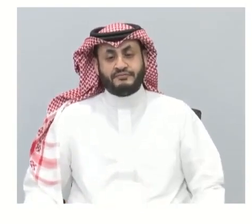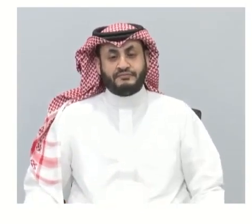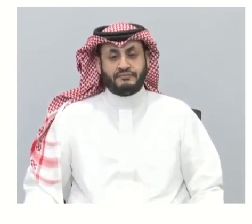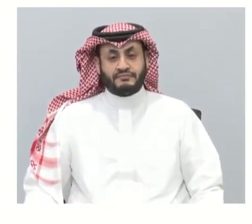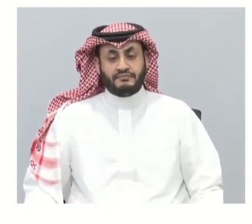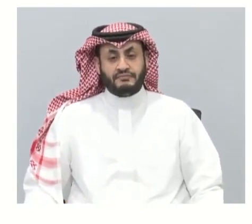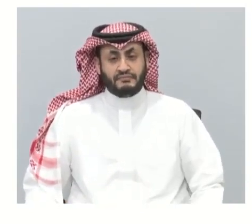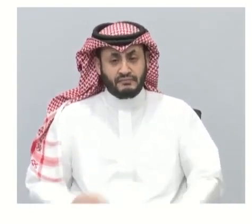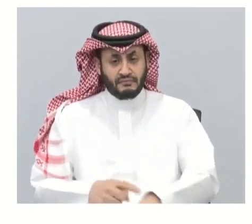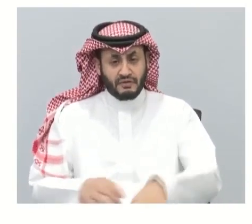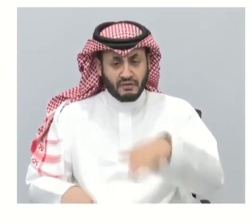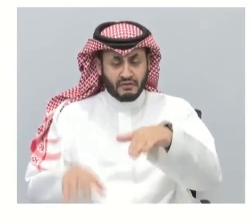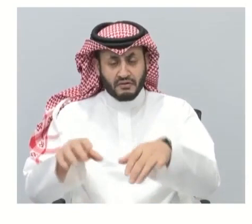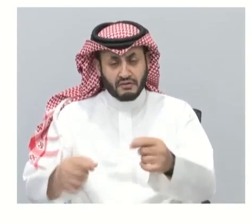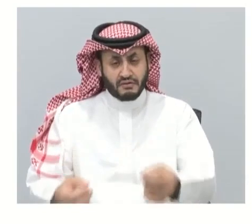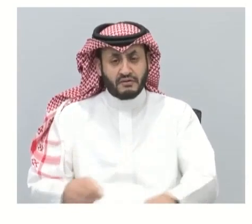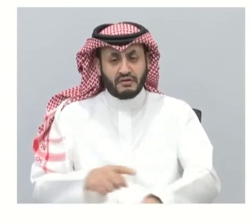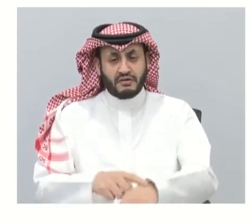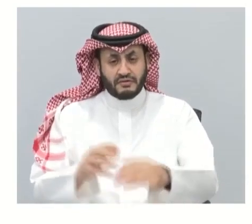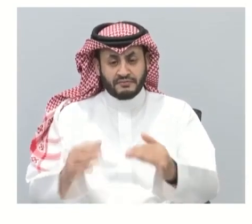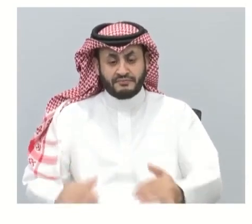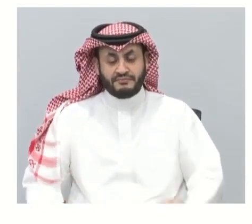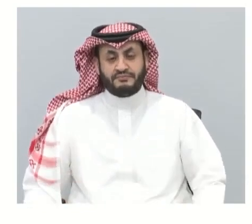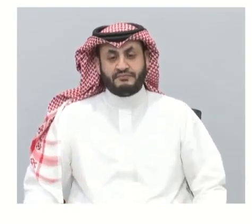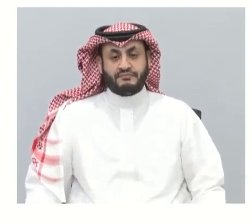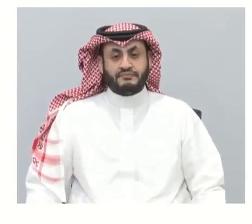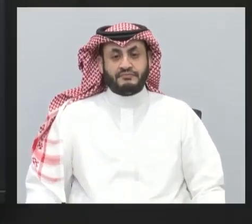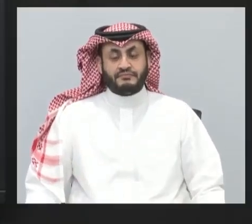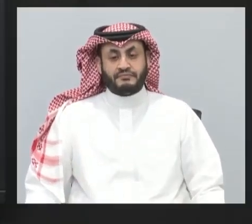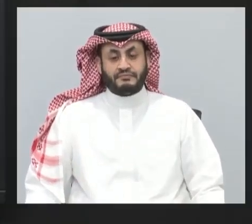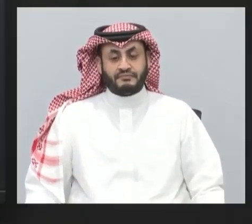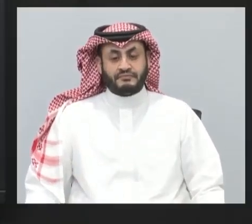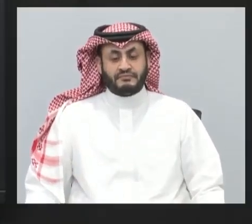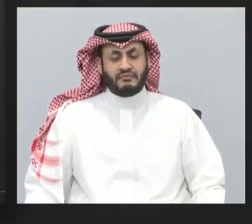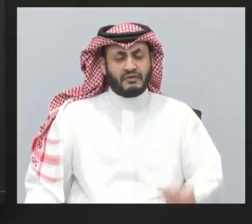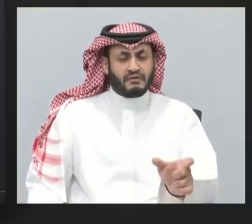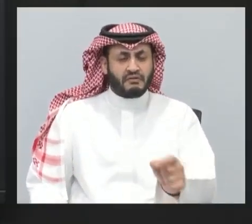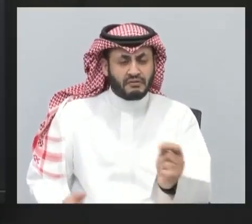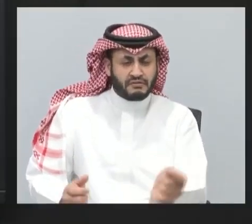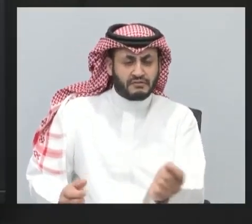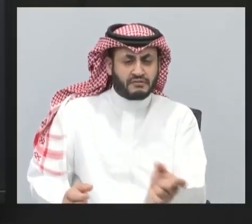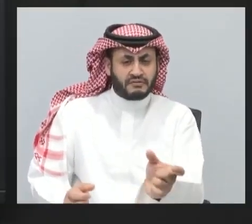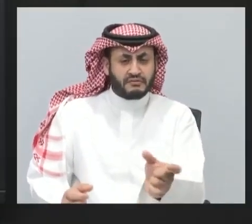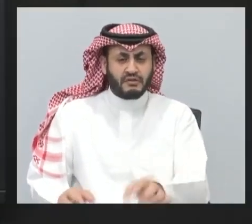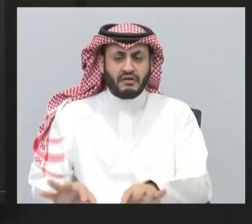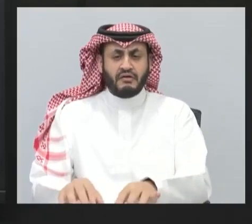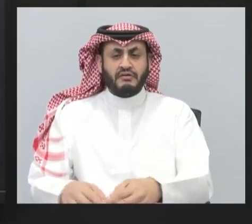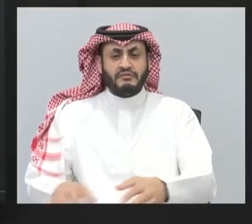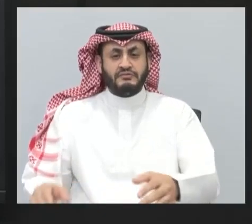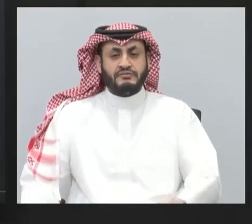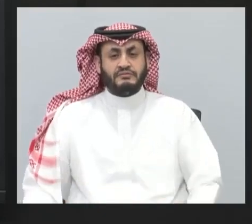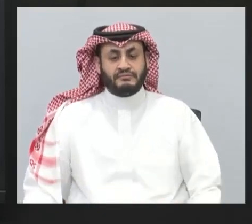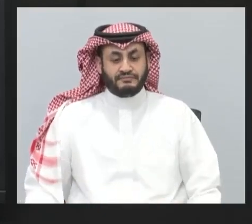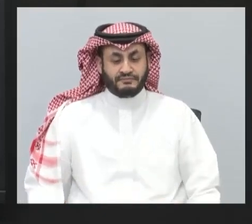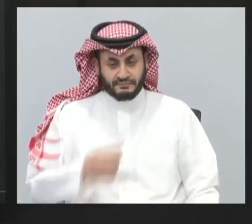more time for thought and creativity. I don't have to spell words, I don't have to write by hand, so I will have